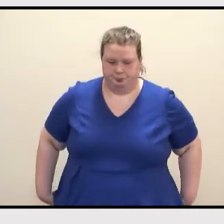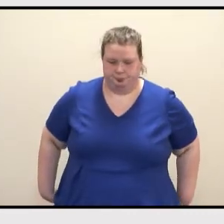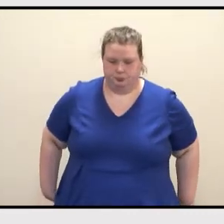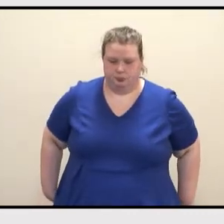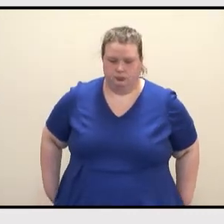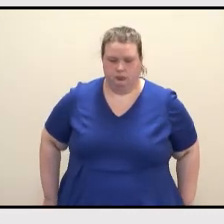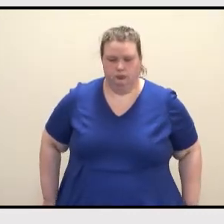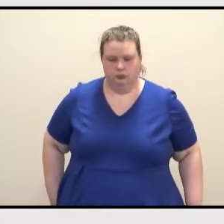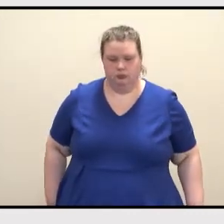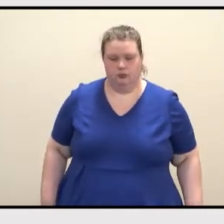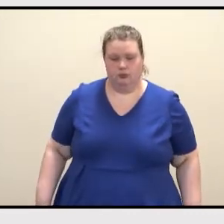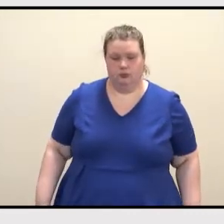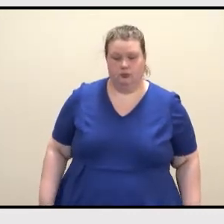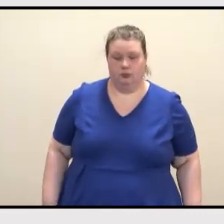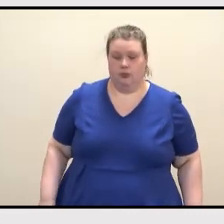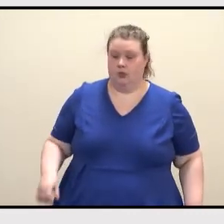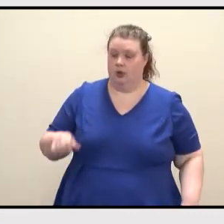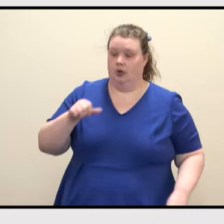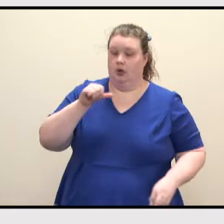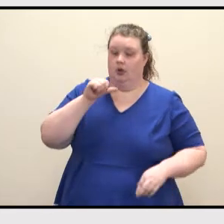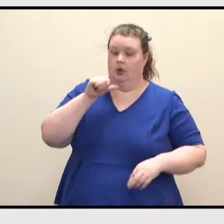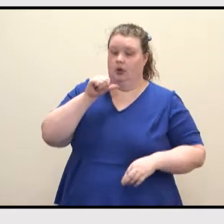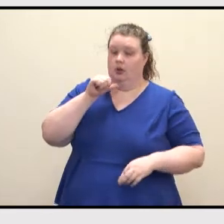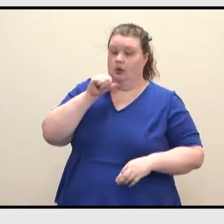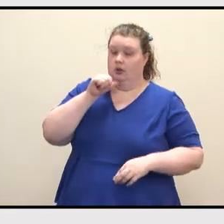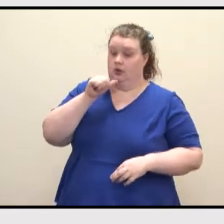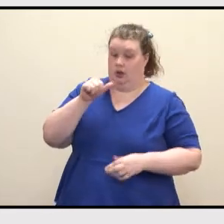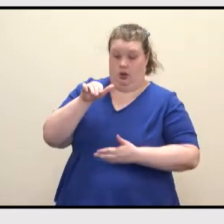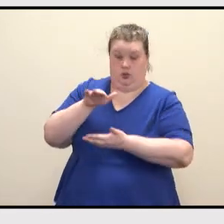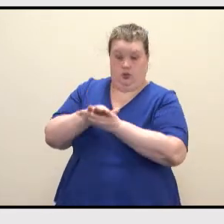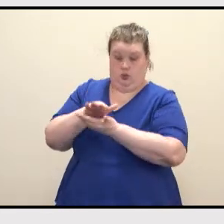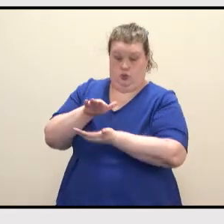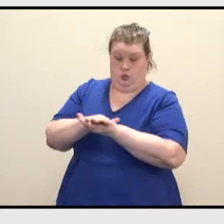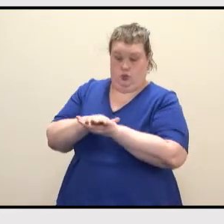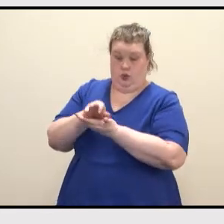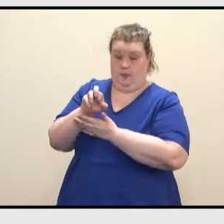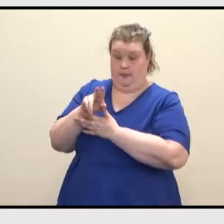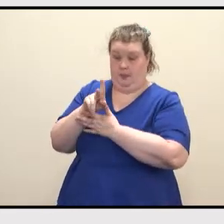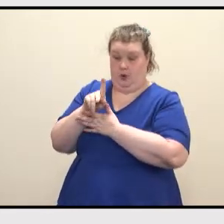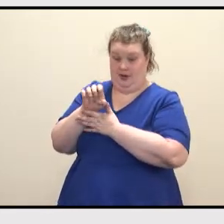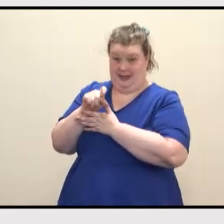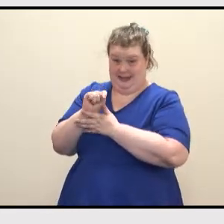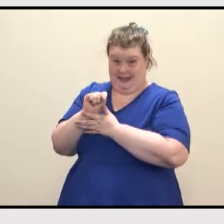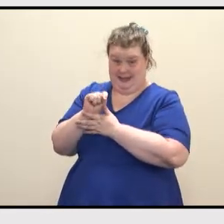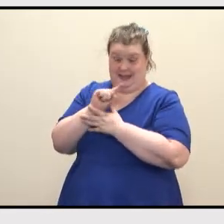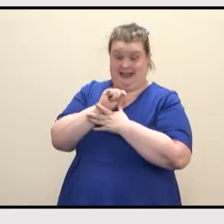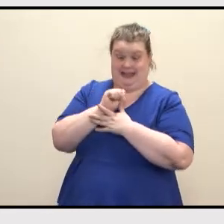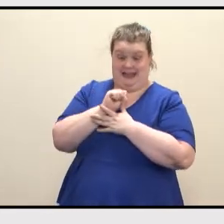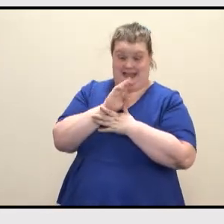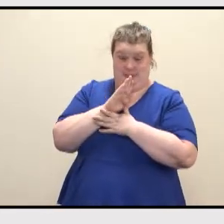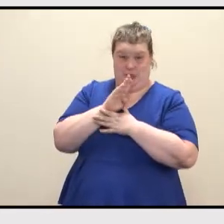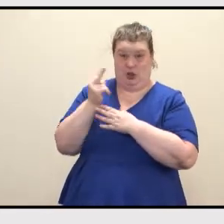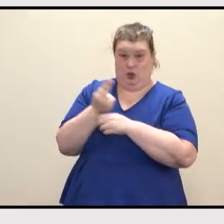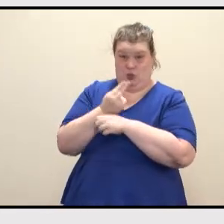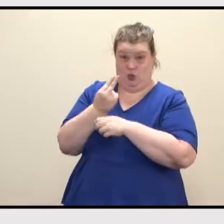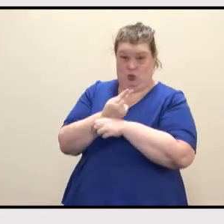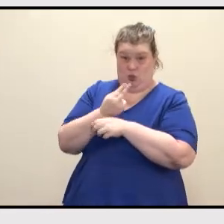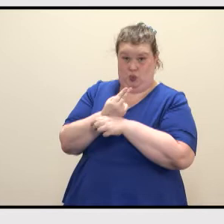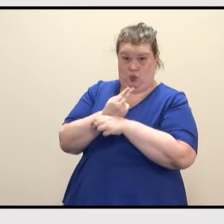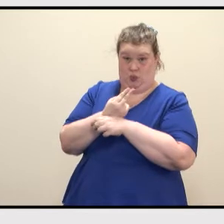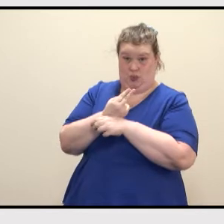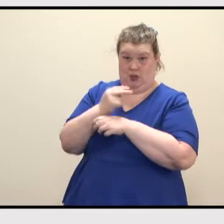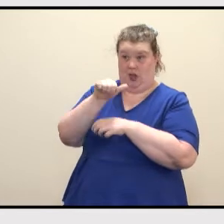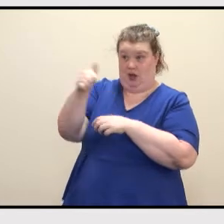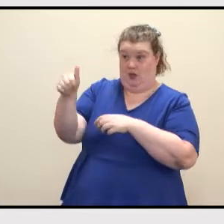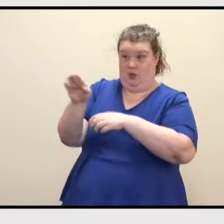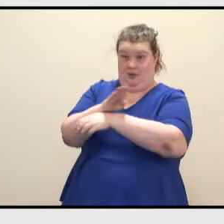When we're thinking about non-school market, we also, TASB HR Services pays for 2 third-party vendors. We pay for